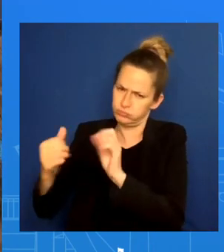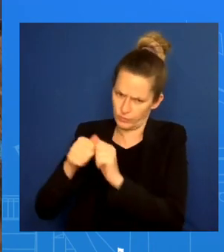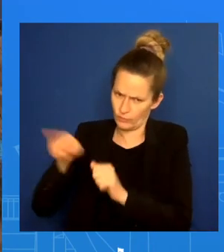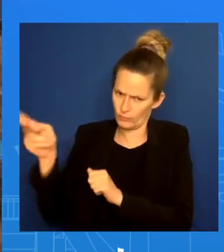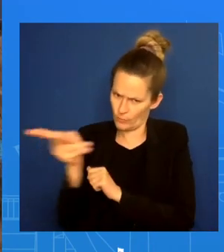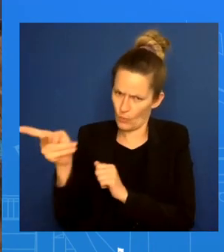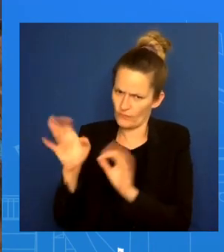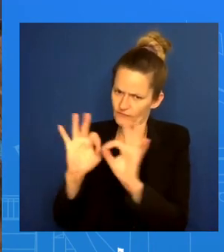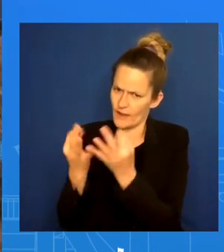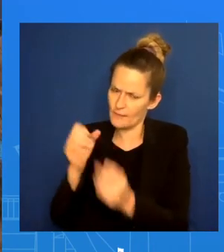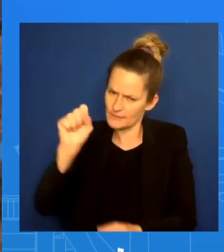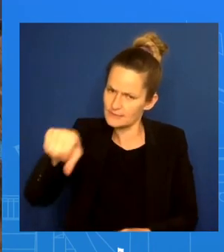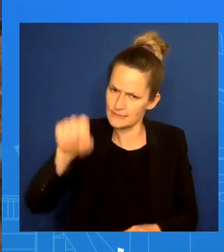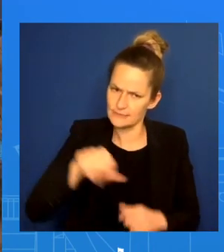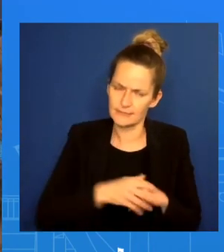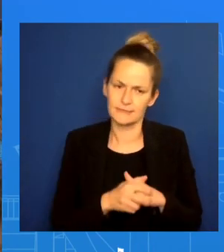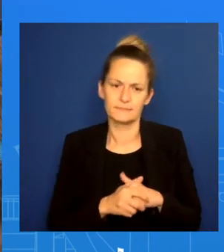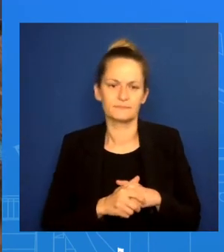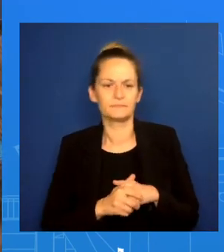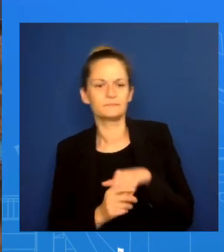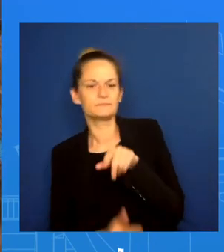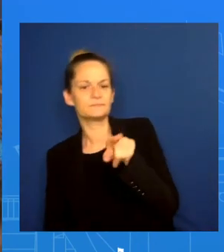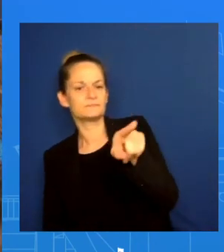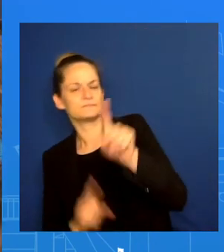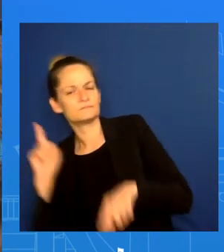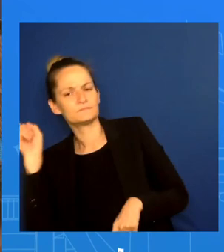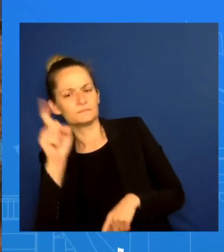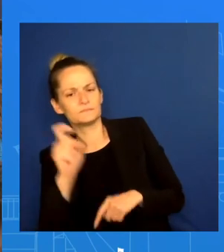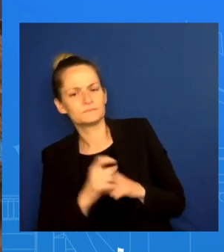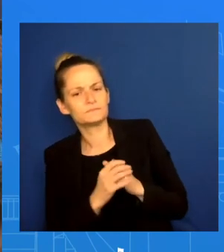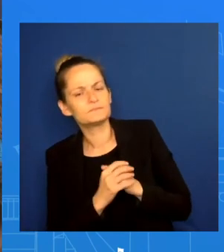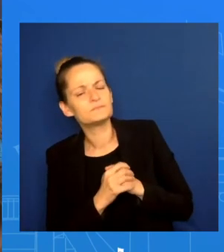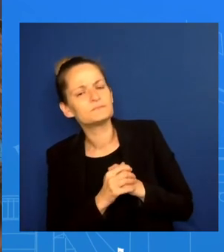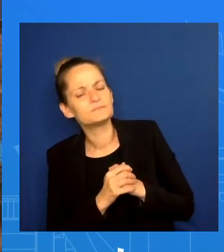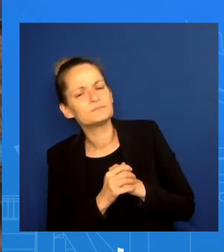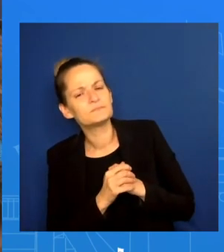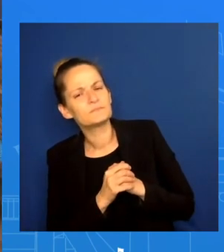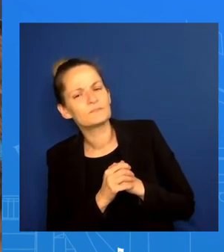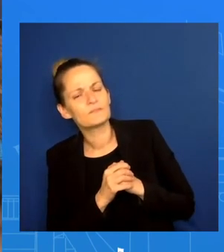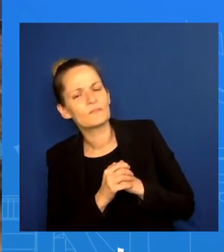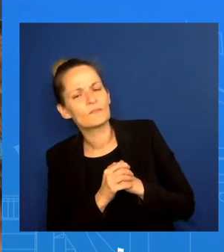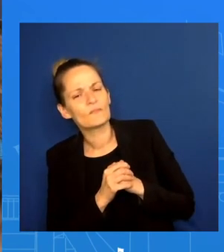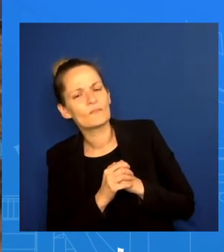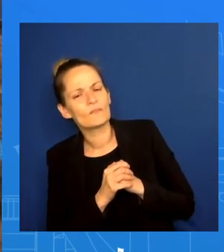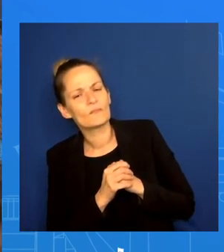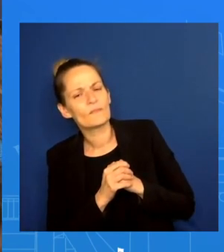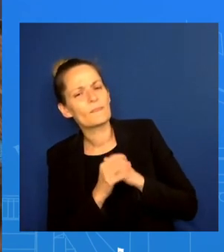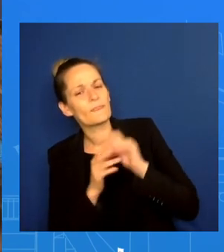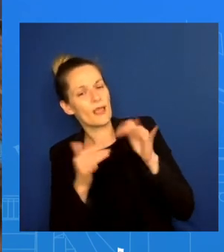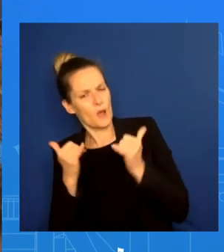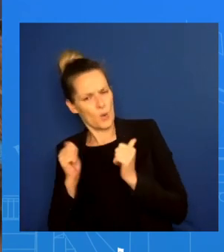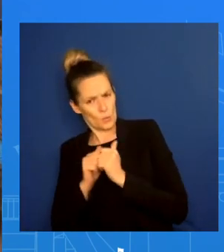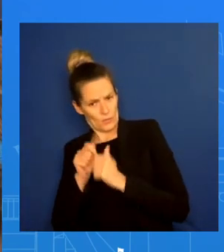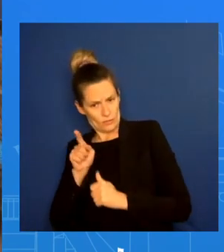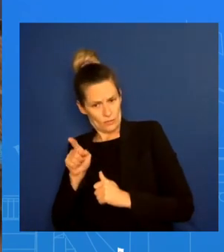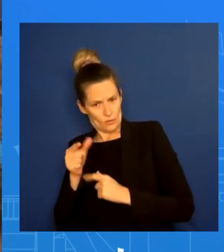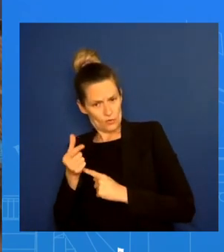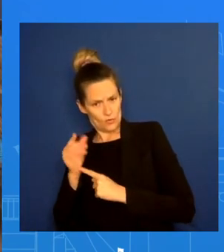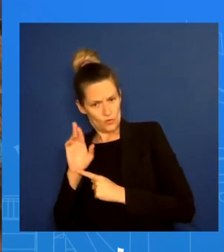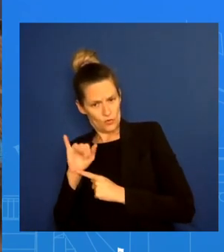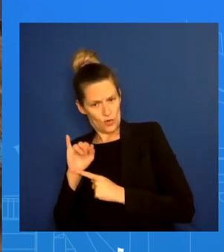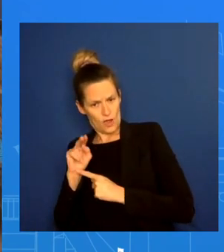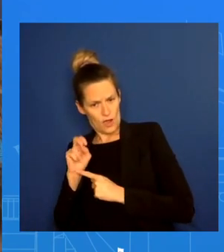you said not Whelan, but with Reiner's, I don't know whether you spoke with her wife or whether it was her mother and the rest of her family, or